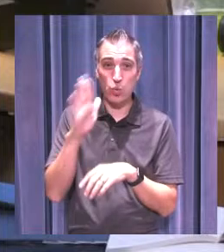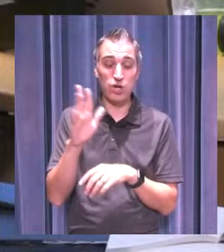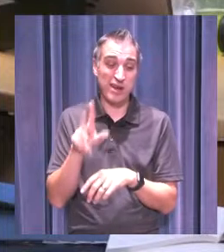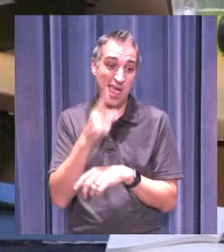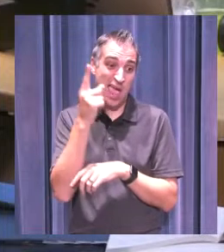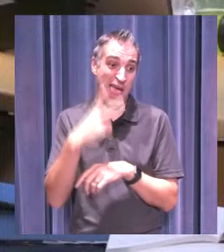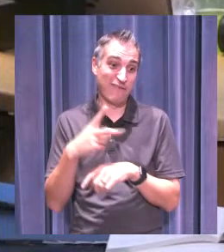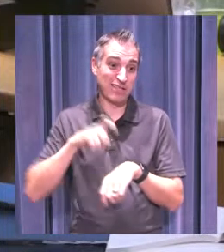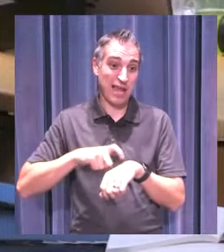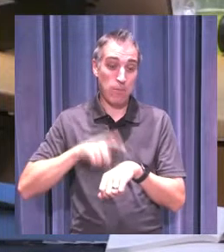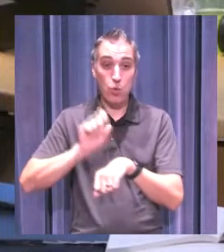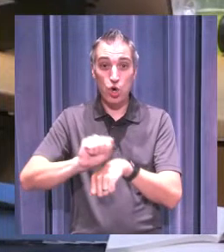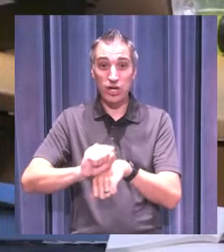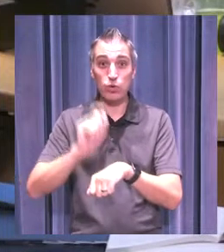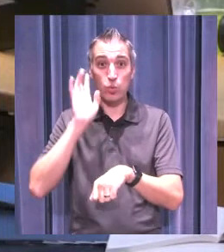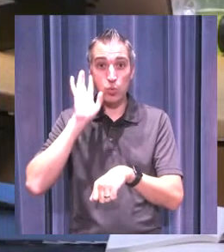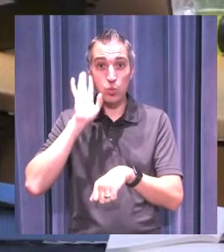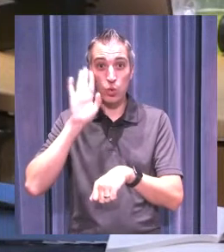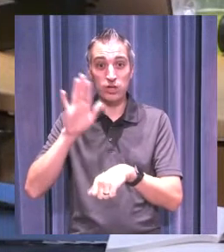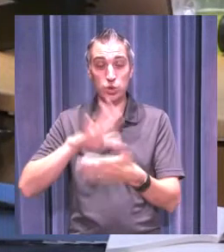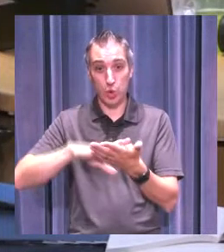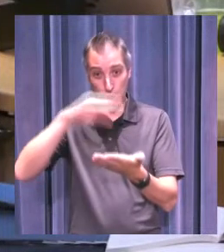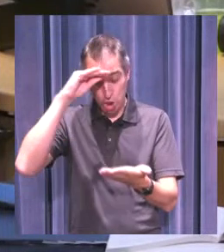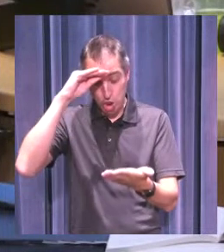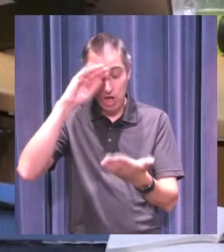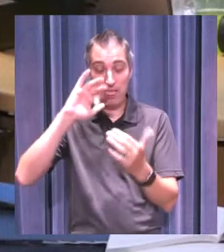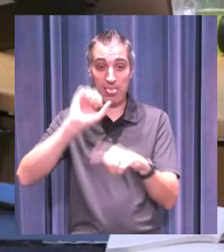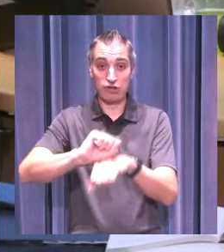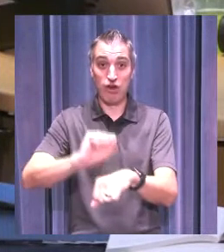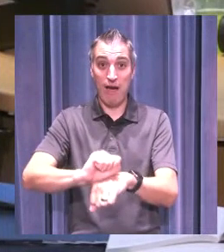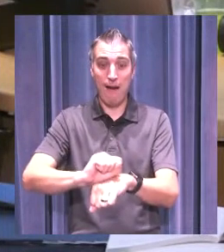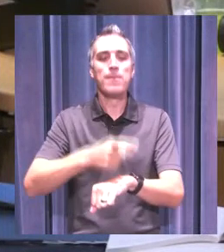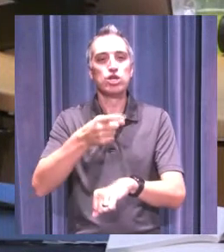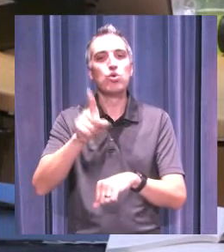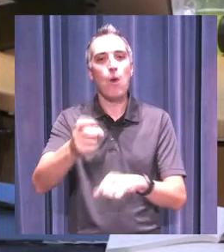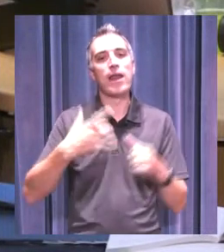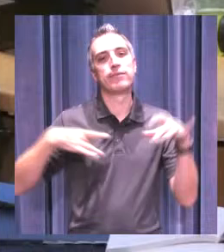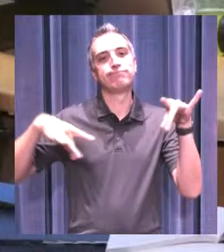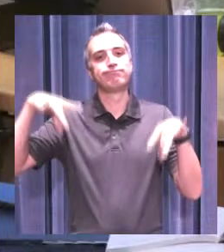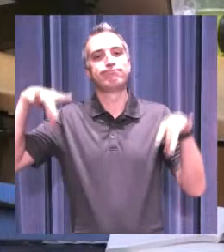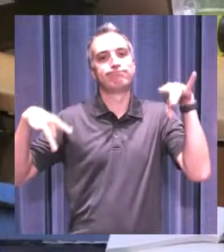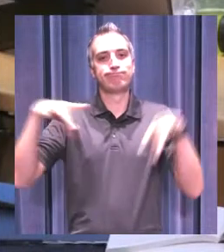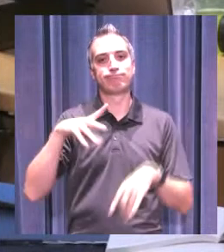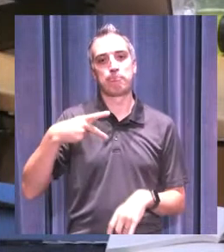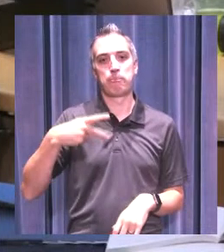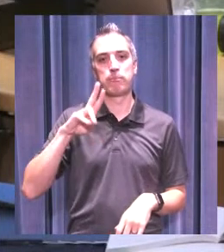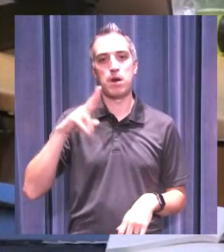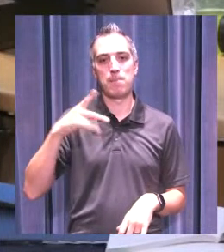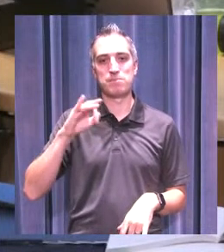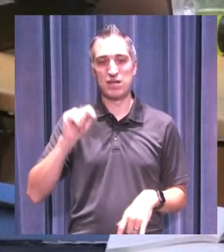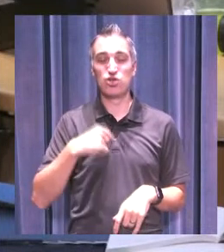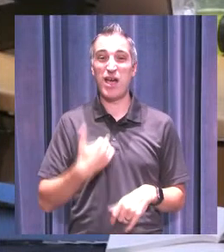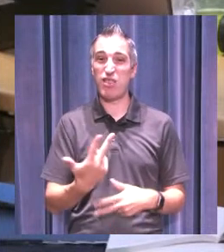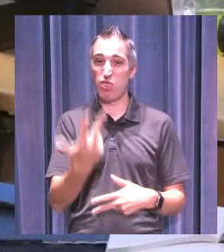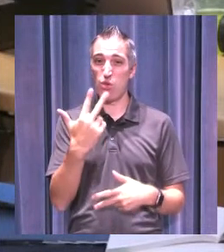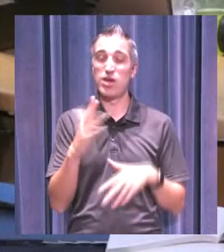learn the job, is because you wanted a puppet. You had 3 great options. Richardson Snell was